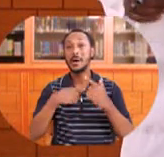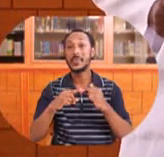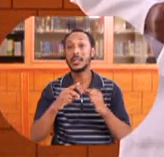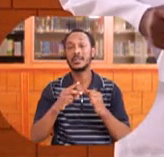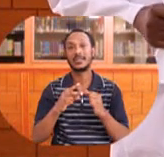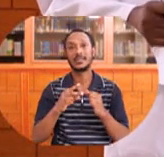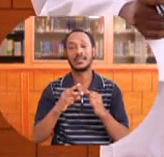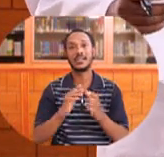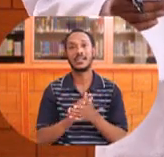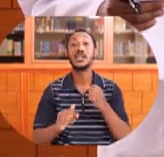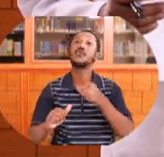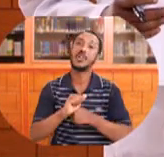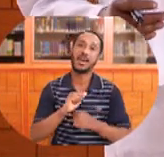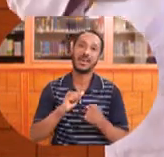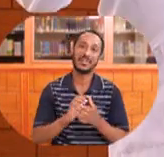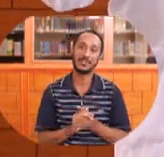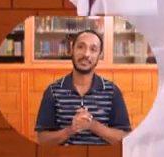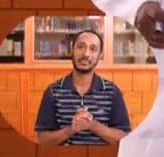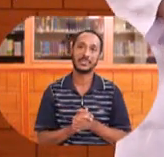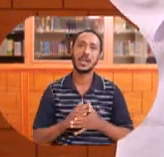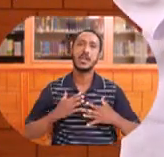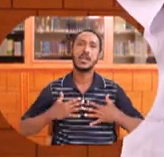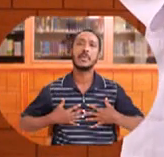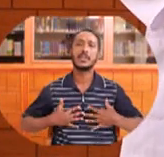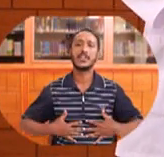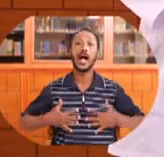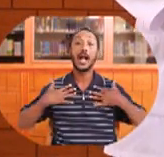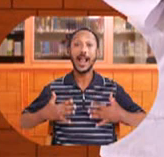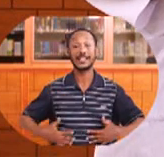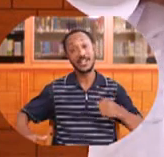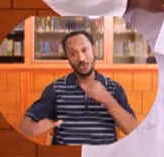like heart disease, respiratory infections.